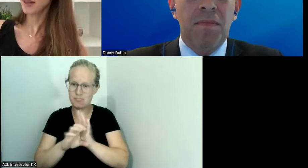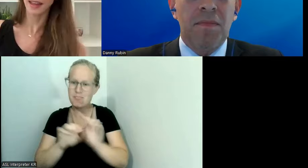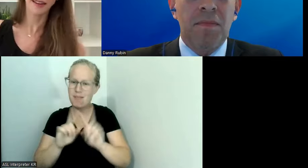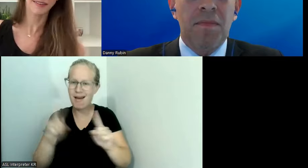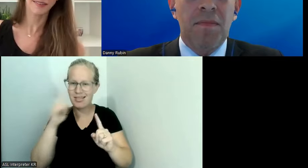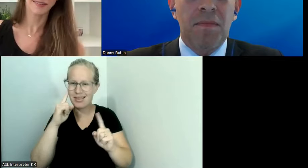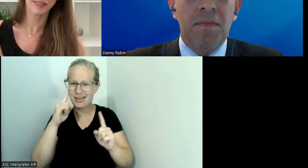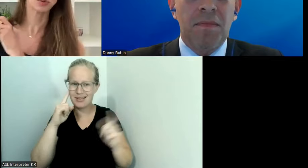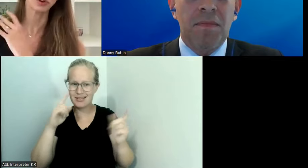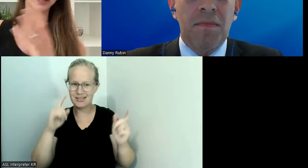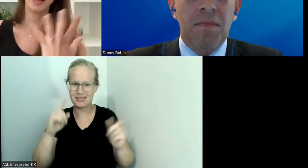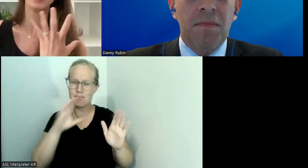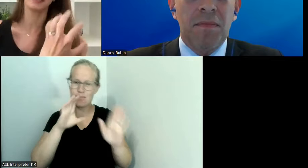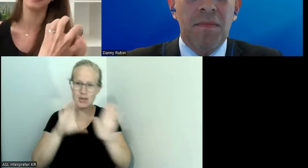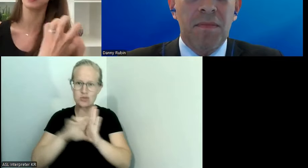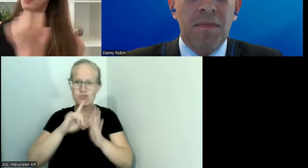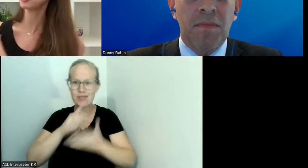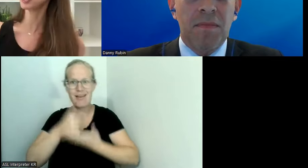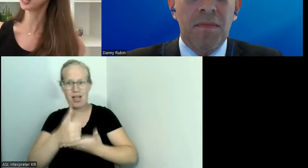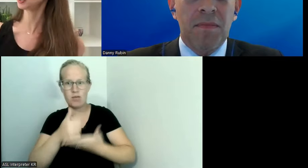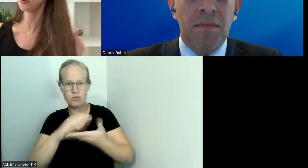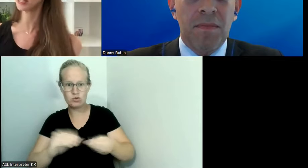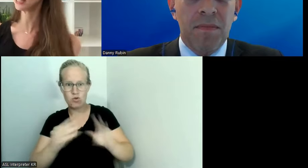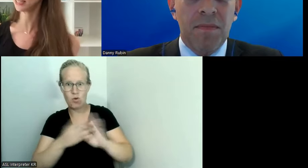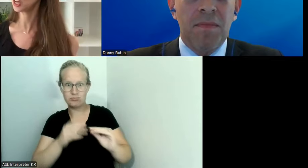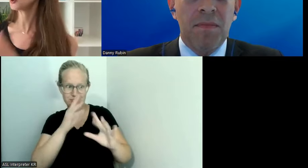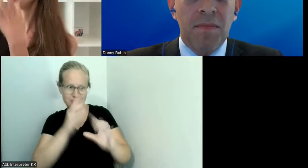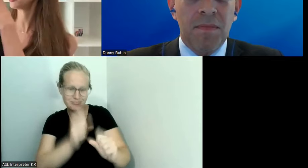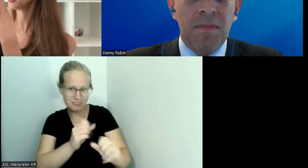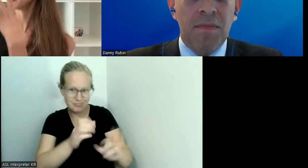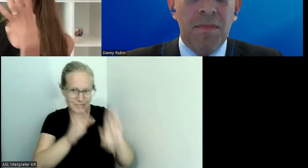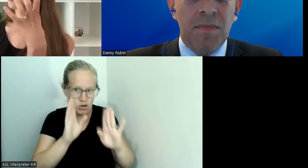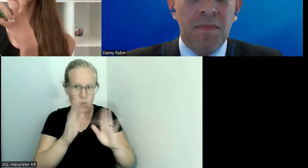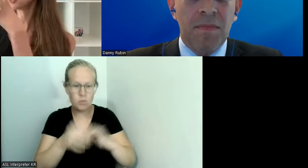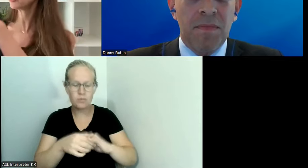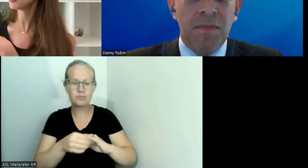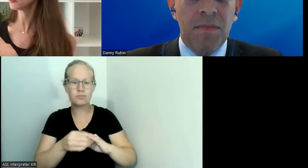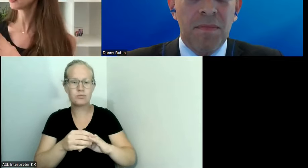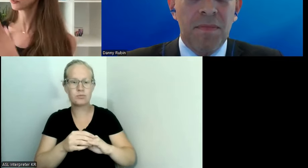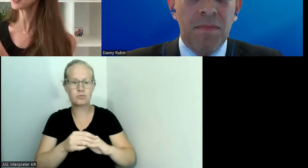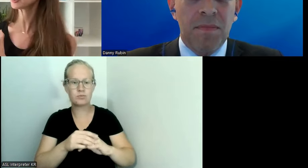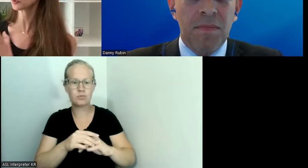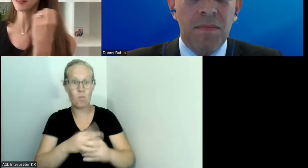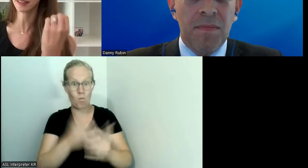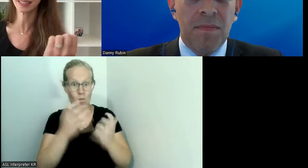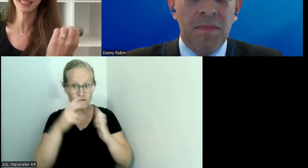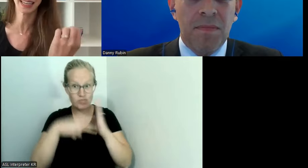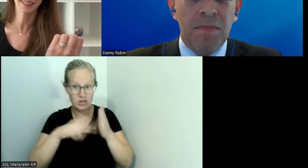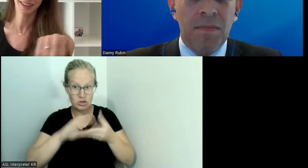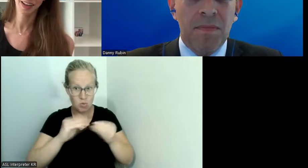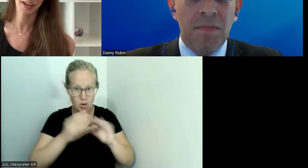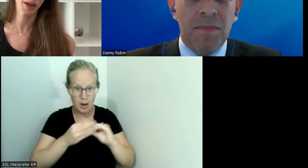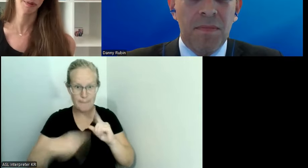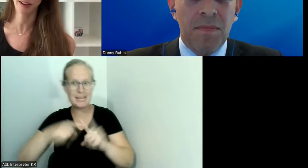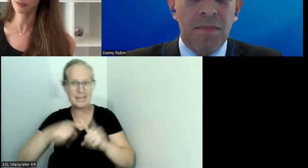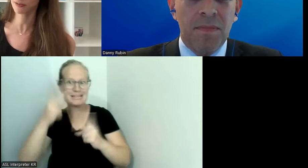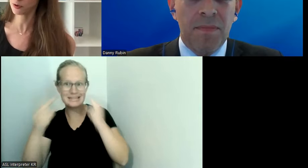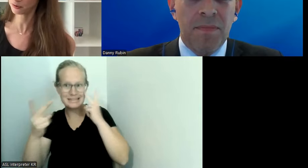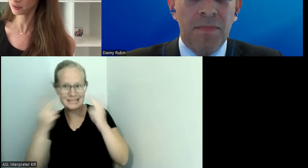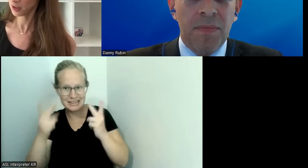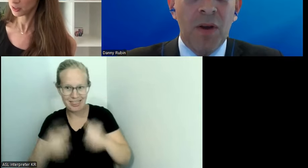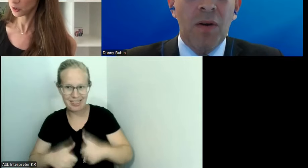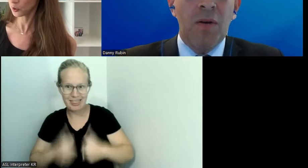really make the story, like the grabs your attention. You want to see, you want to then read, read the story, but then see it kind of come